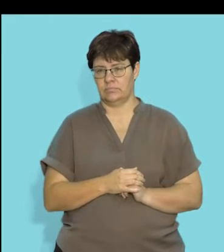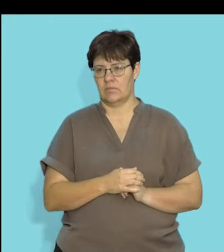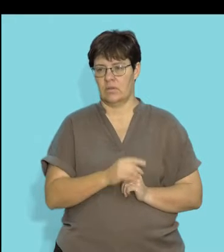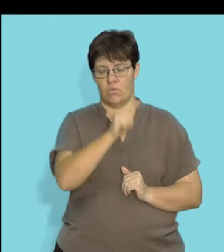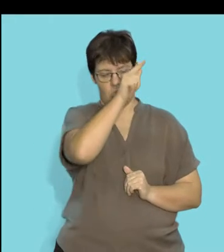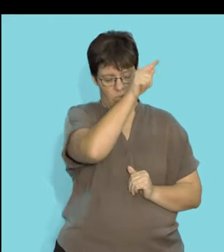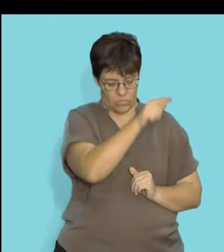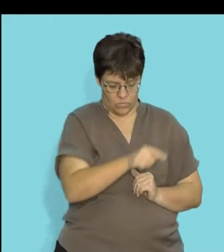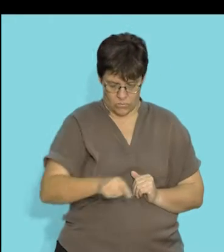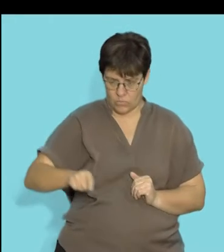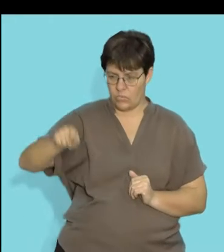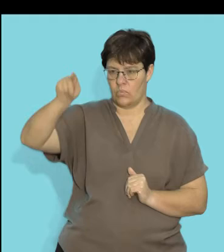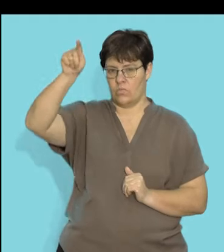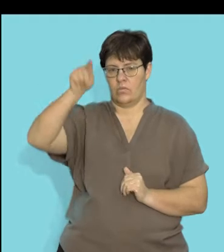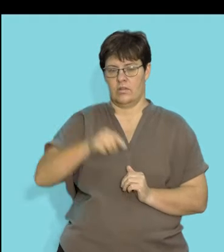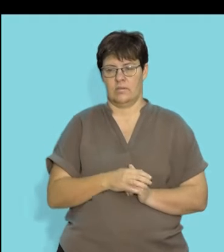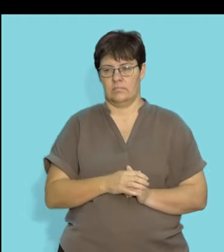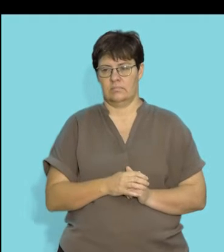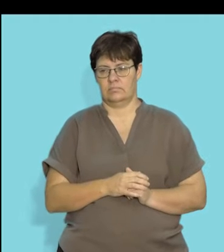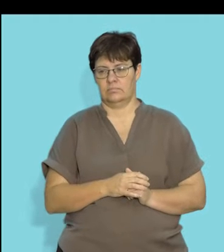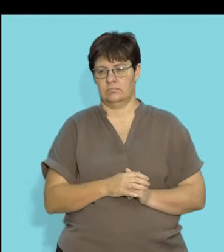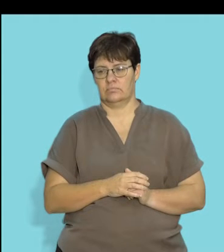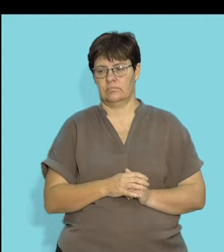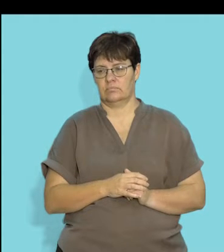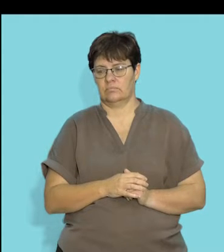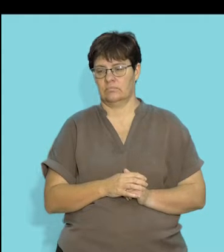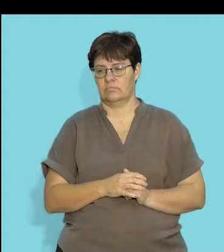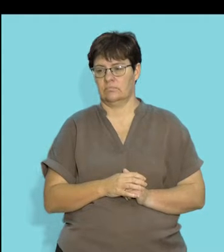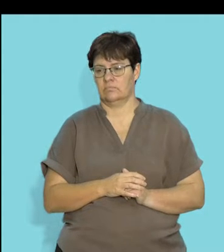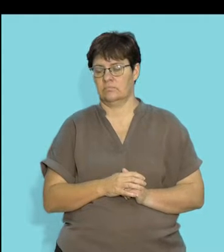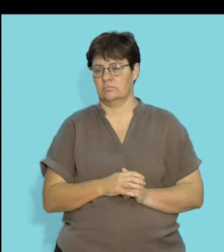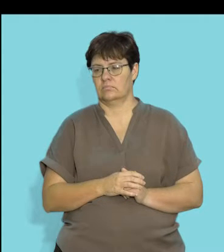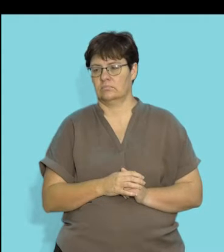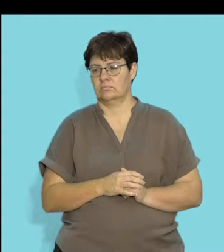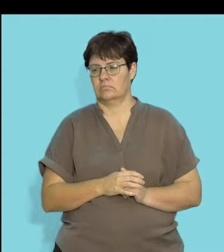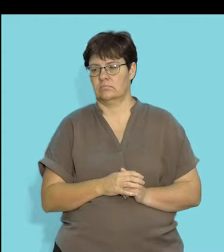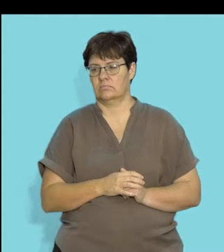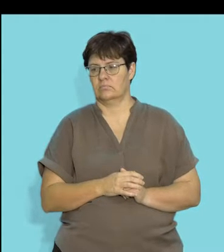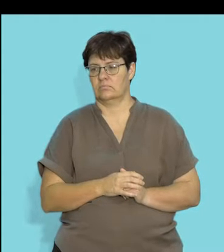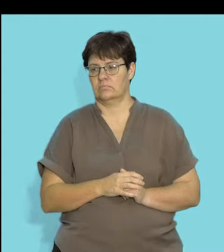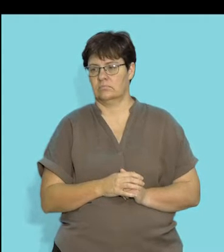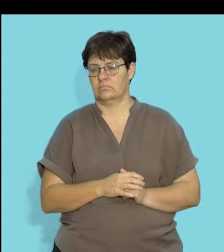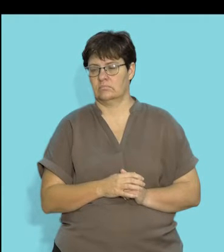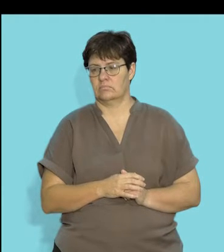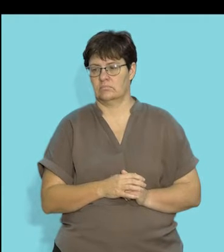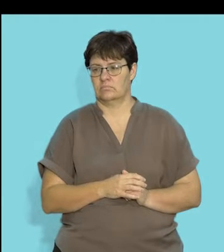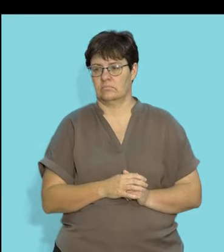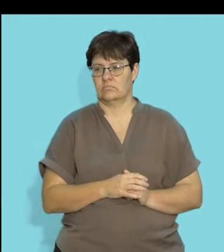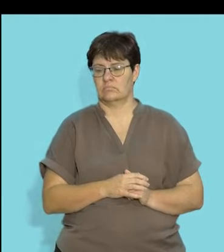positive 4. And then you just join these points like this, right? So you just join